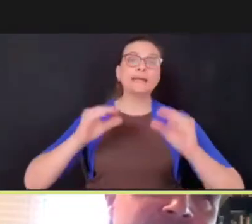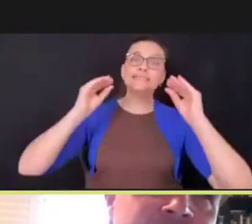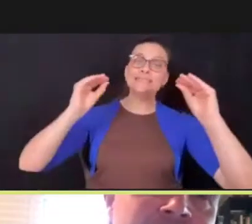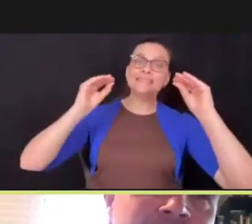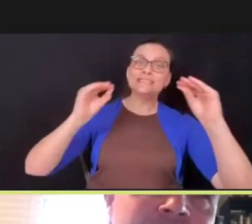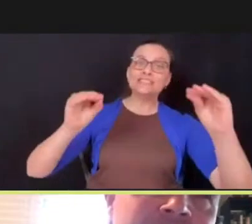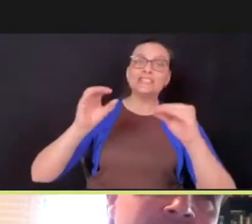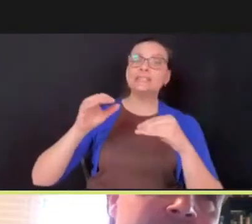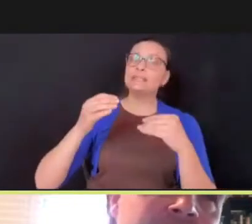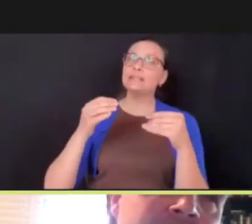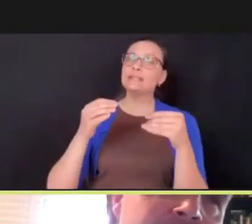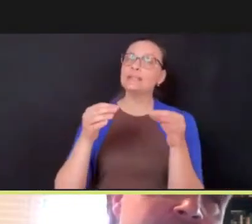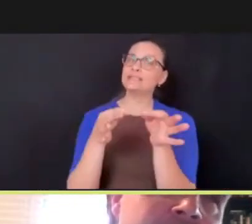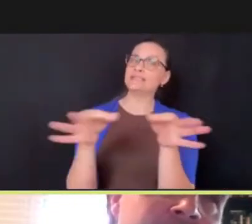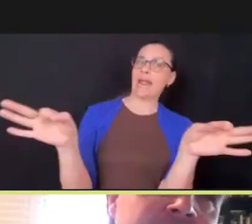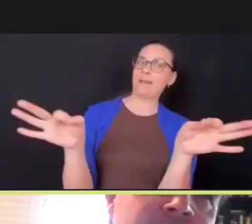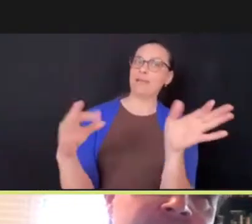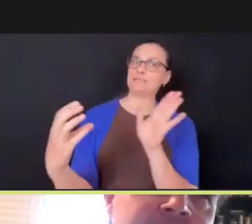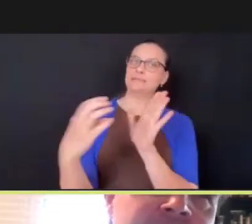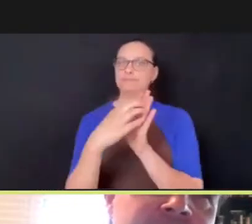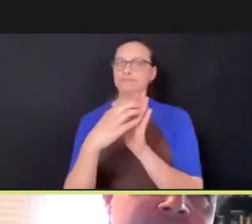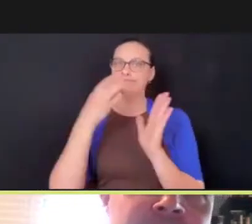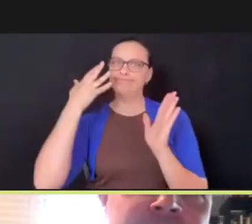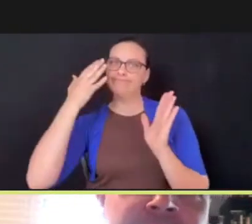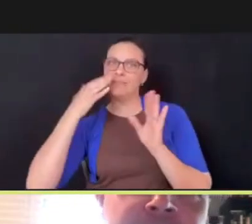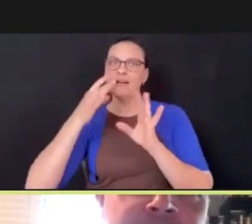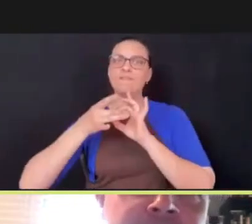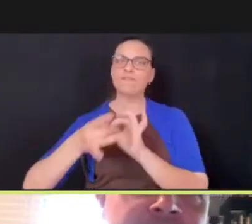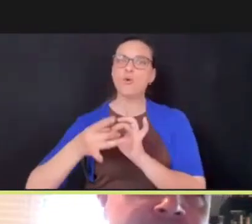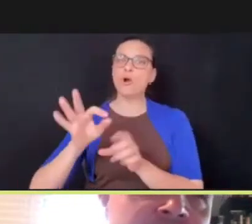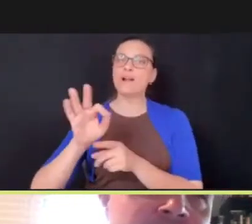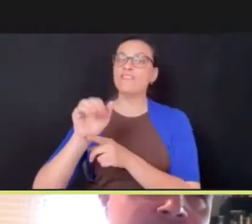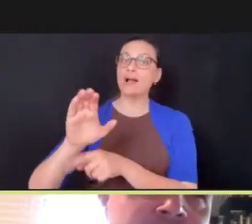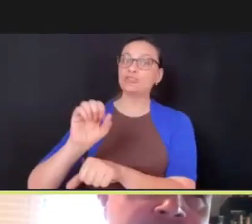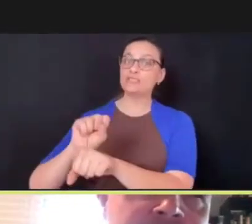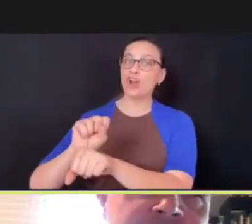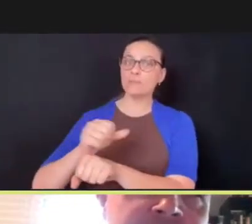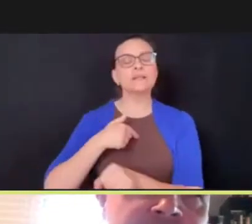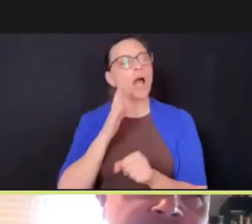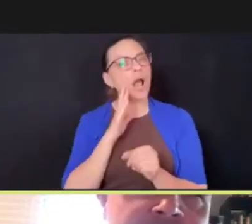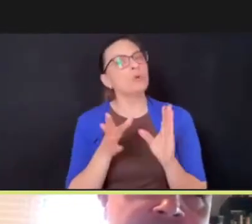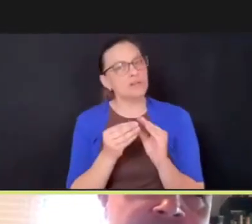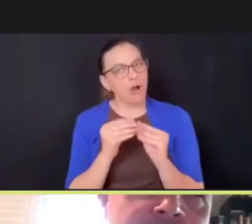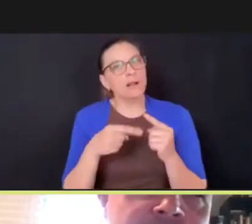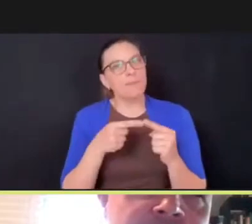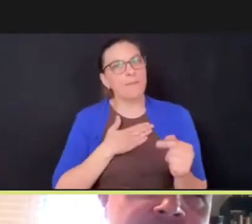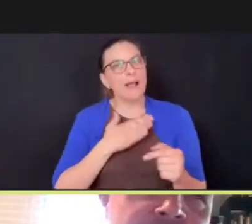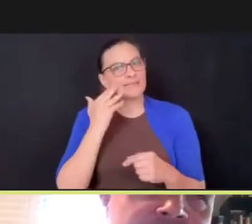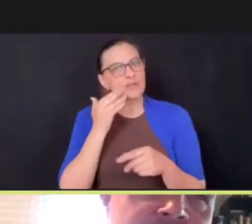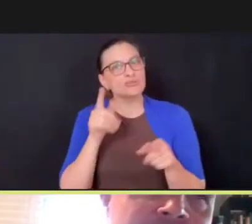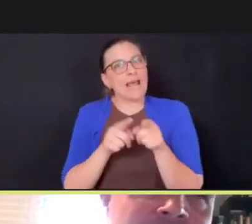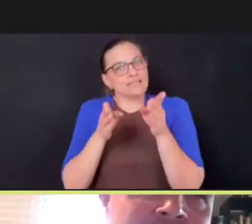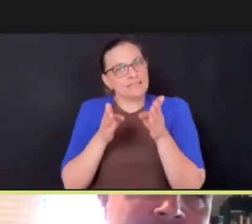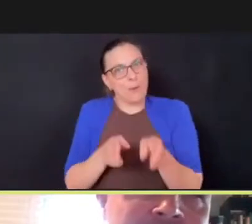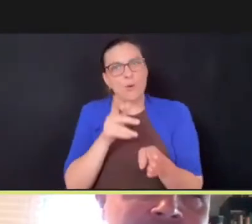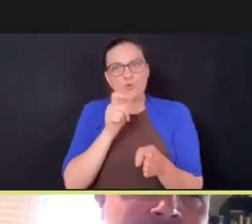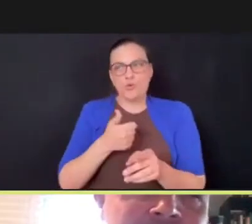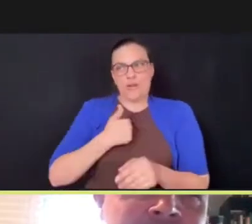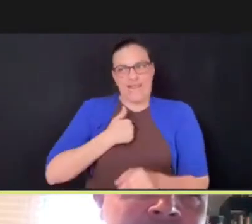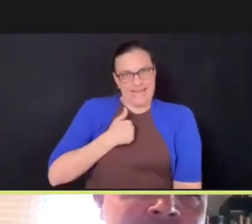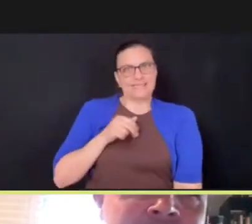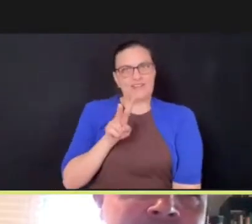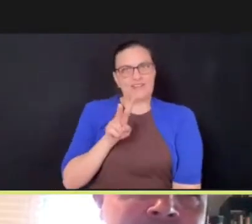faculty jobs, I would talk about my experiences, as someone who's visually impaired in higher education and